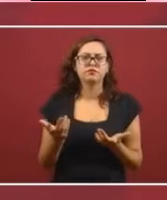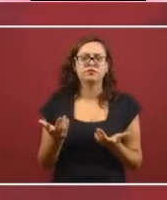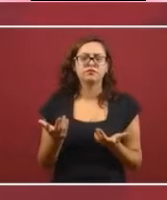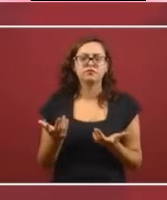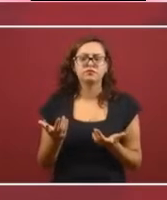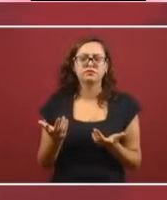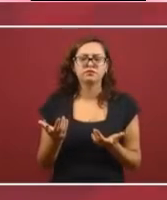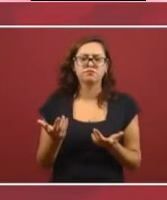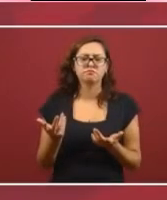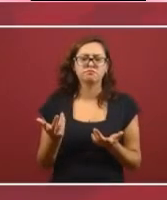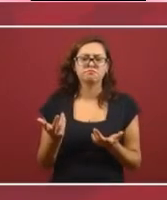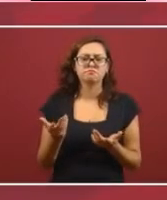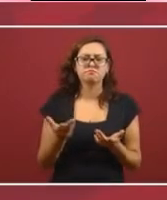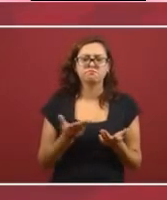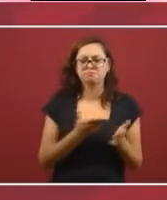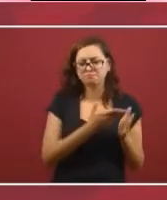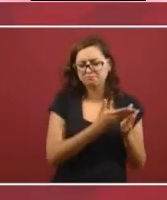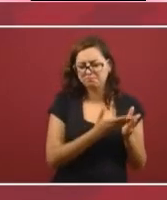Tiene una